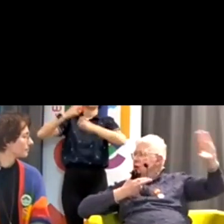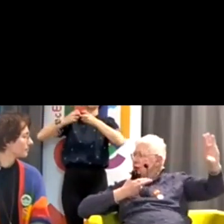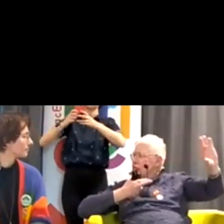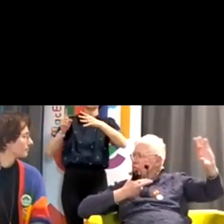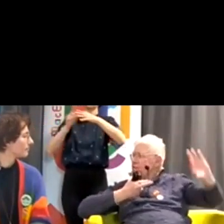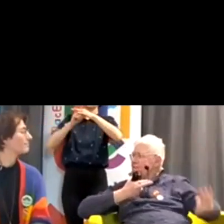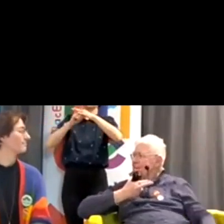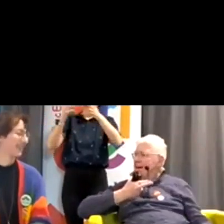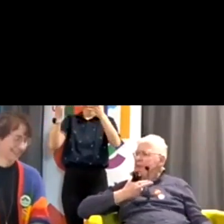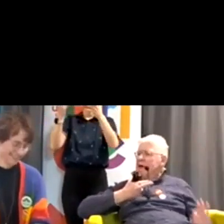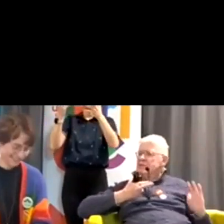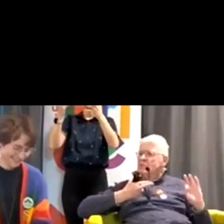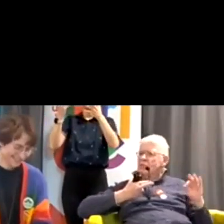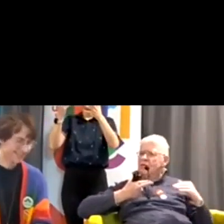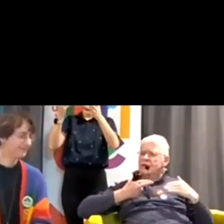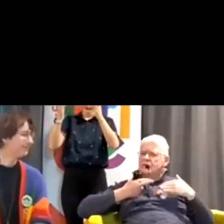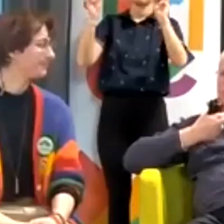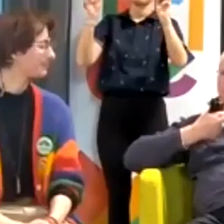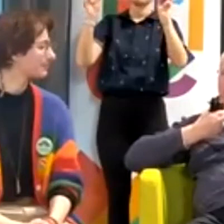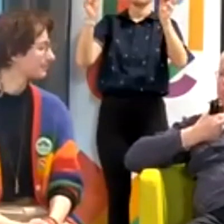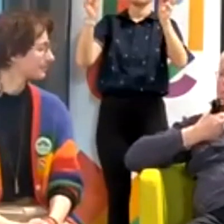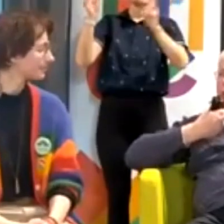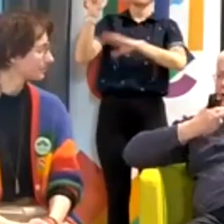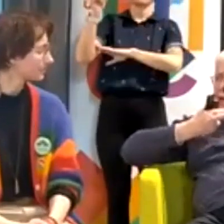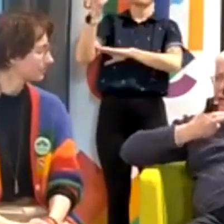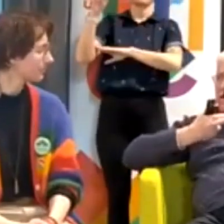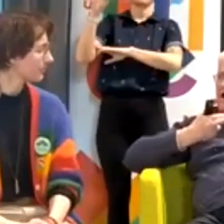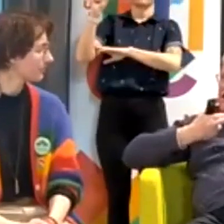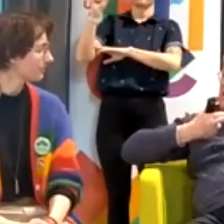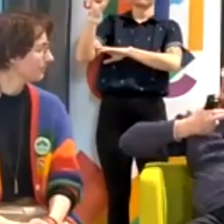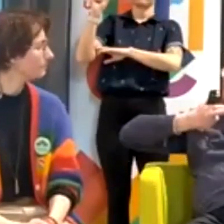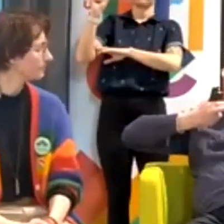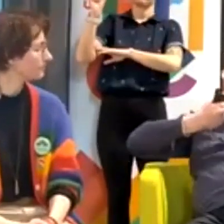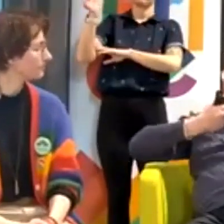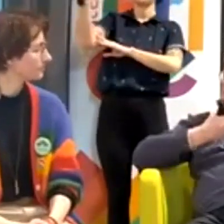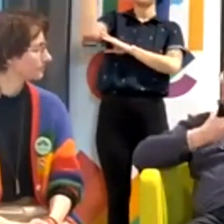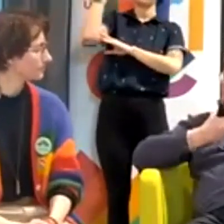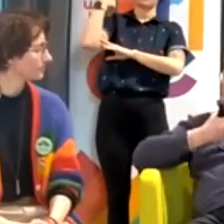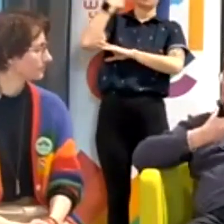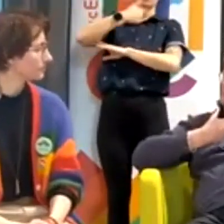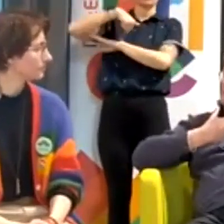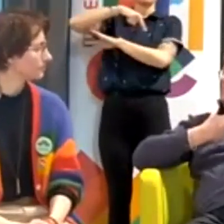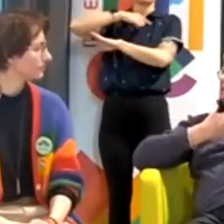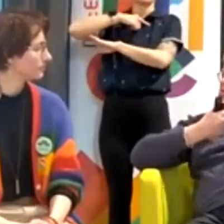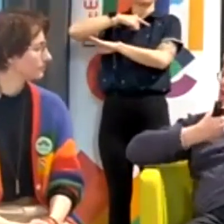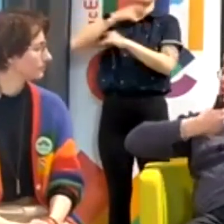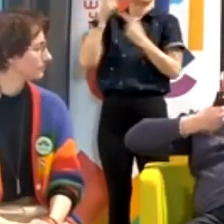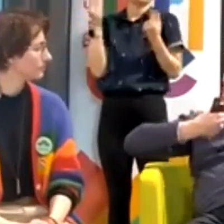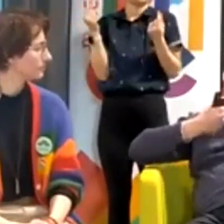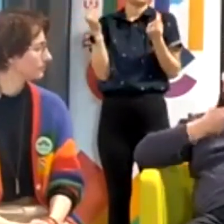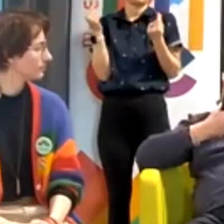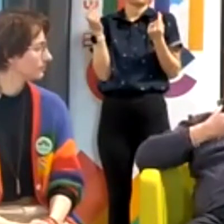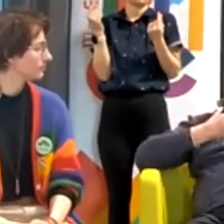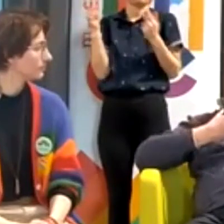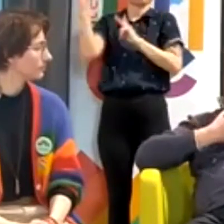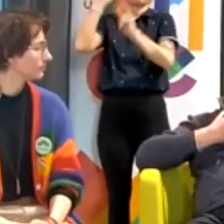the Dark Ages, as they were, is of course, we bought in to these ideas of being sick,